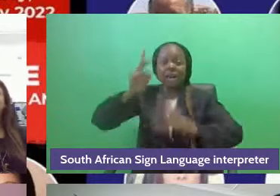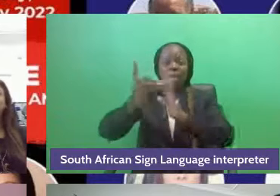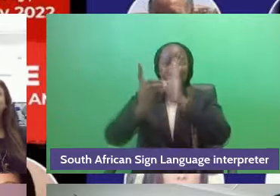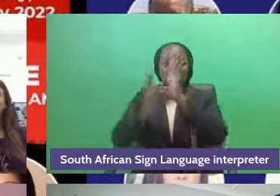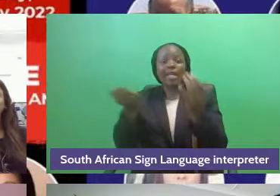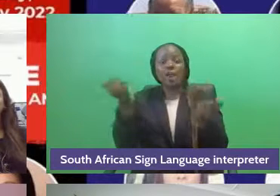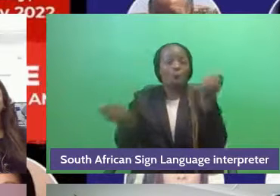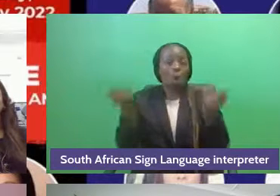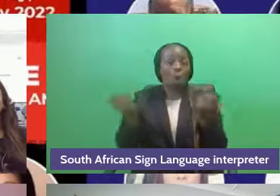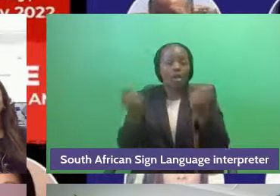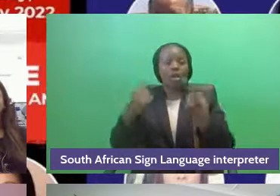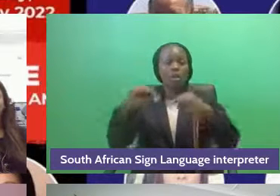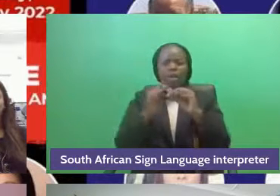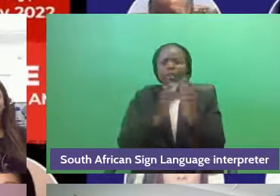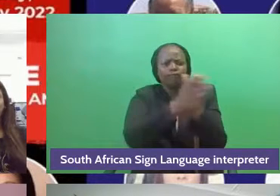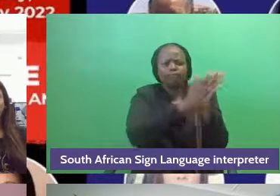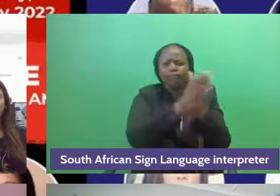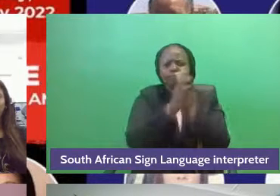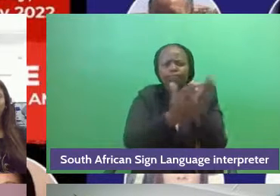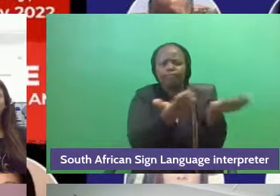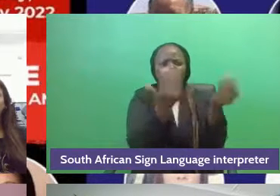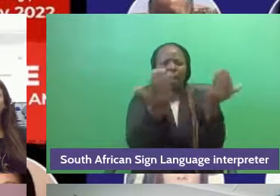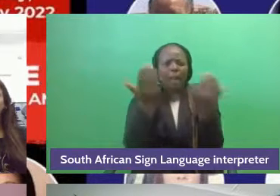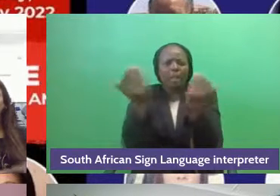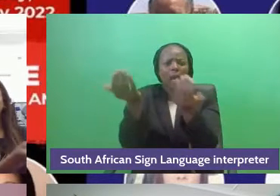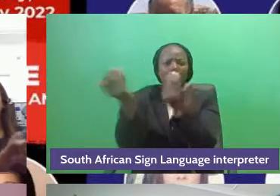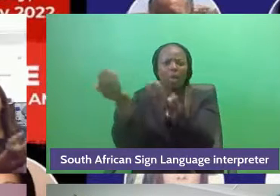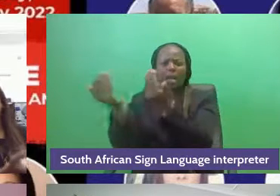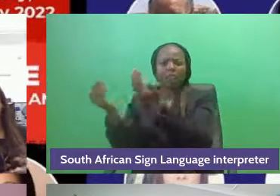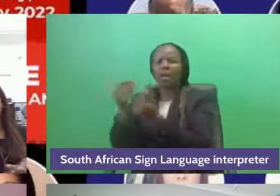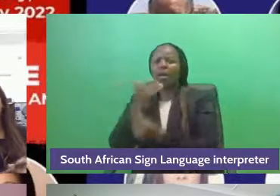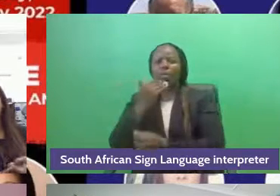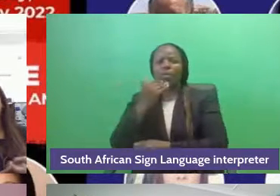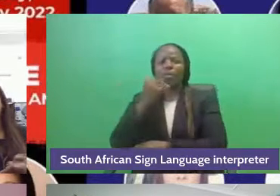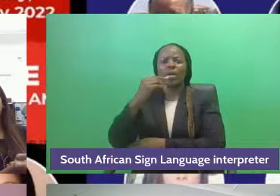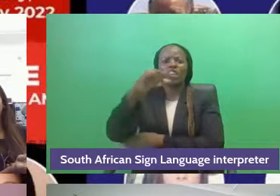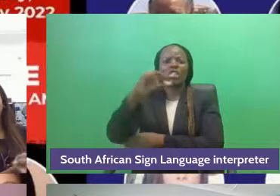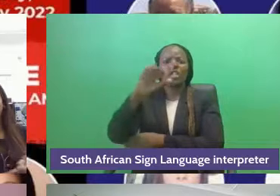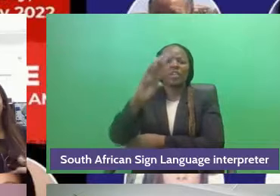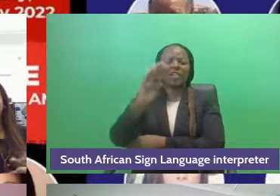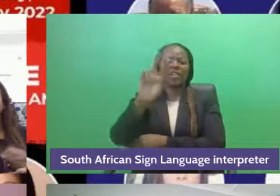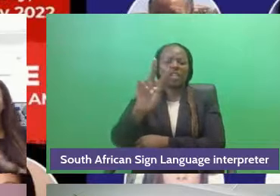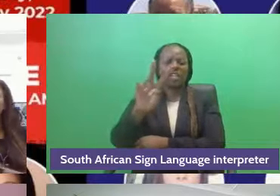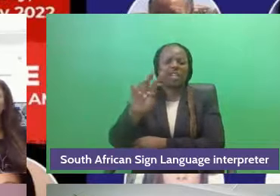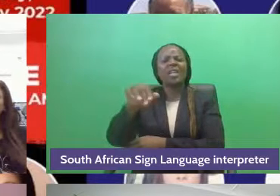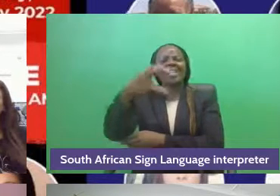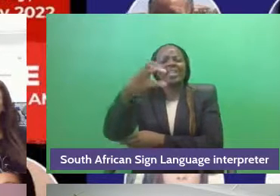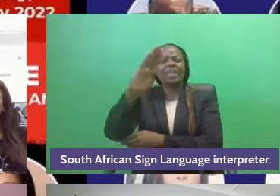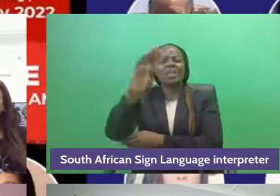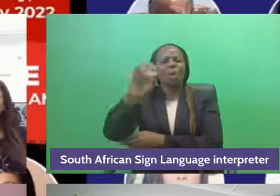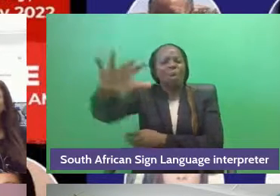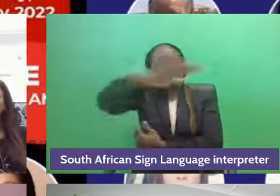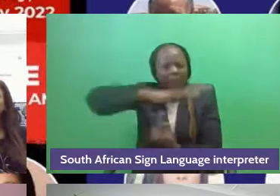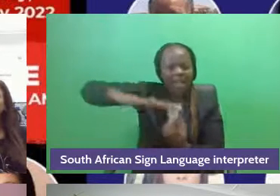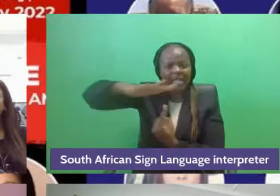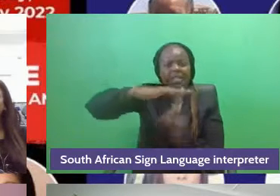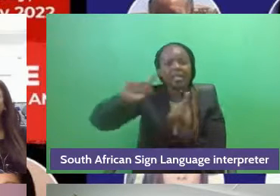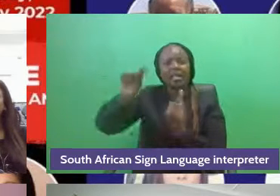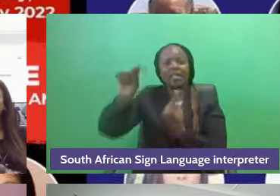able to mobilize other GBV, CBO within town, because we can't work GBV